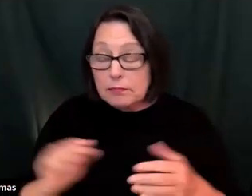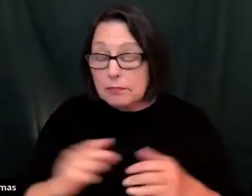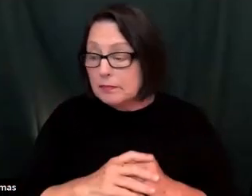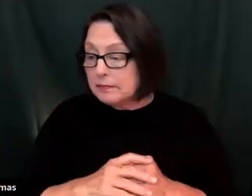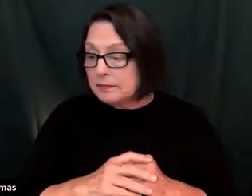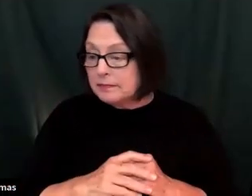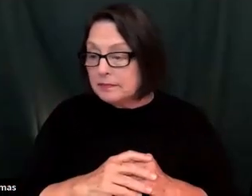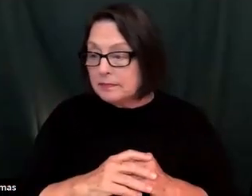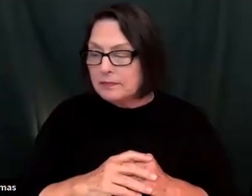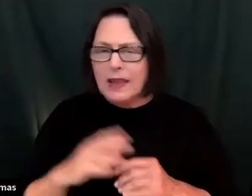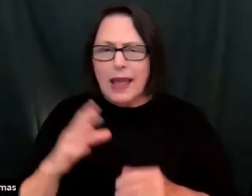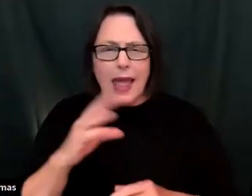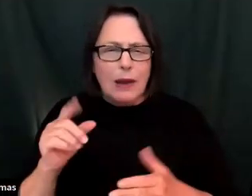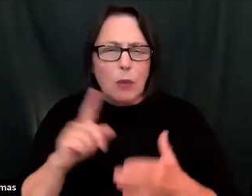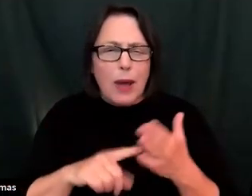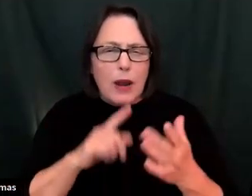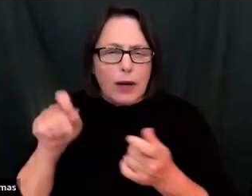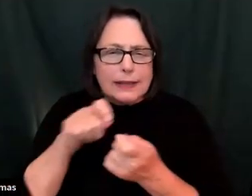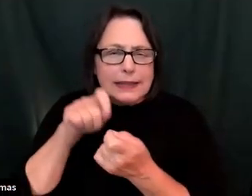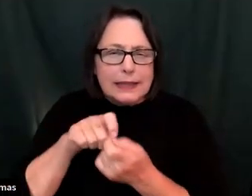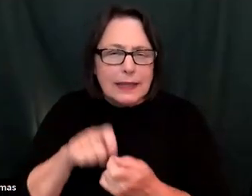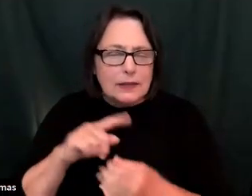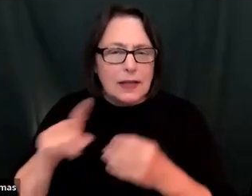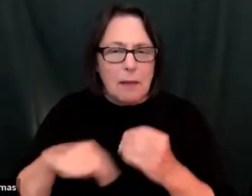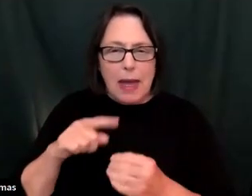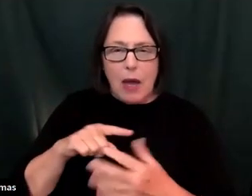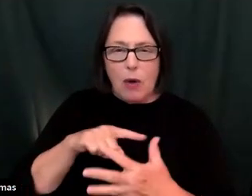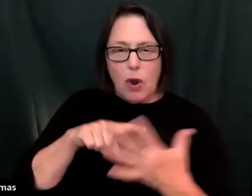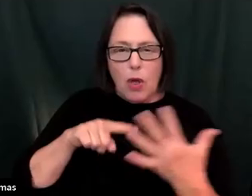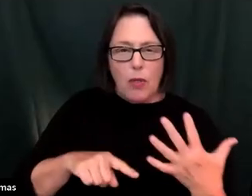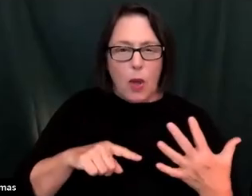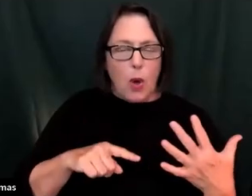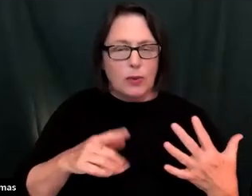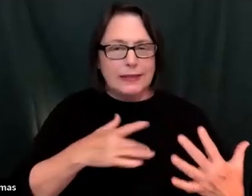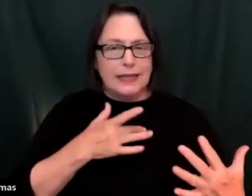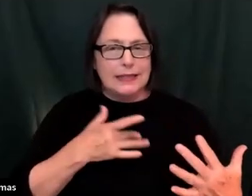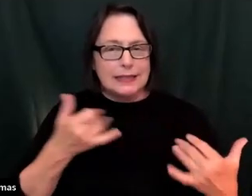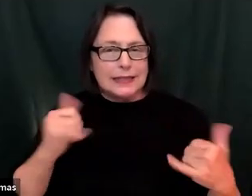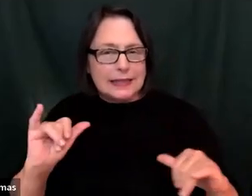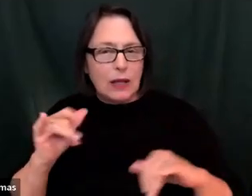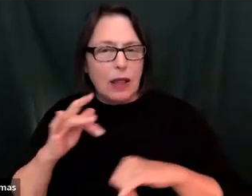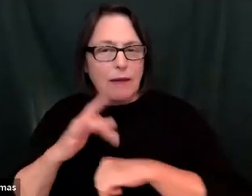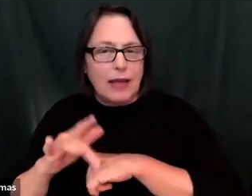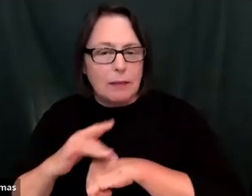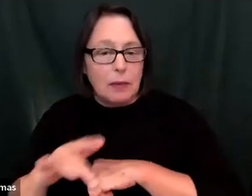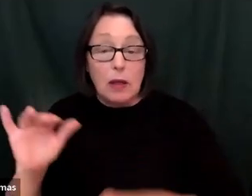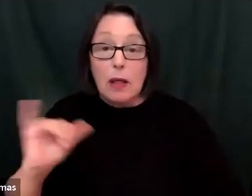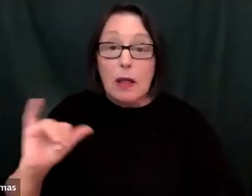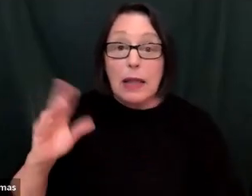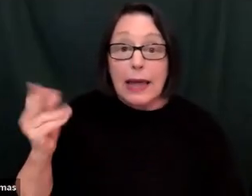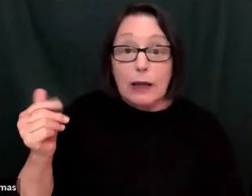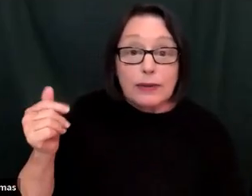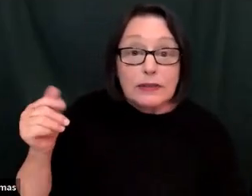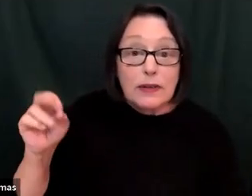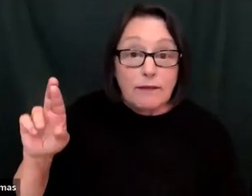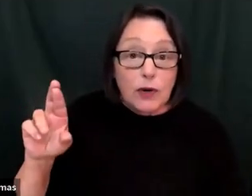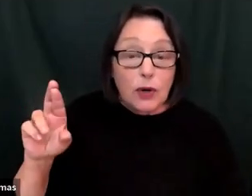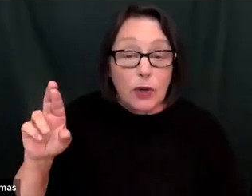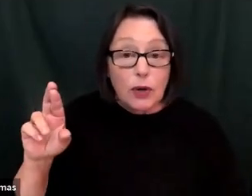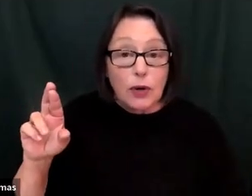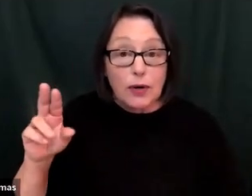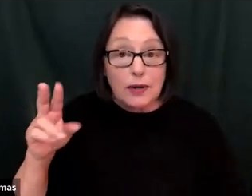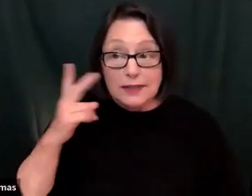And what are the details about those senses that may be partially available? Is it like Christopher, who